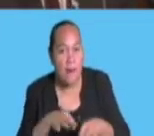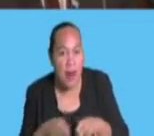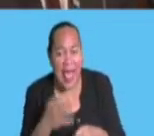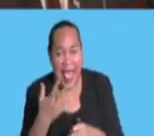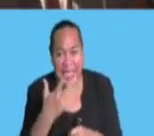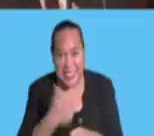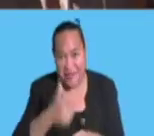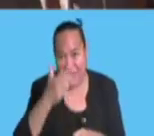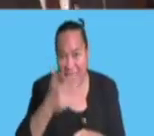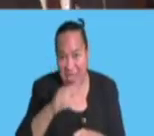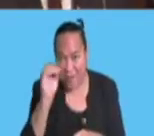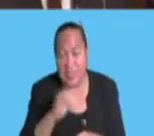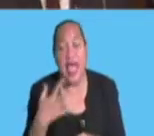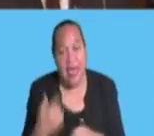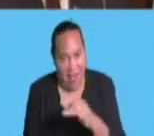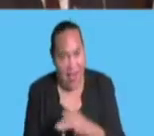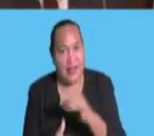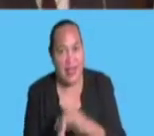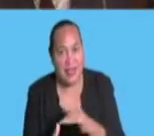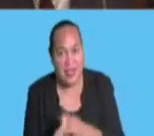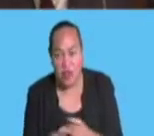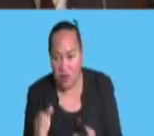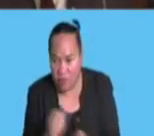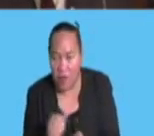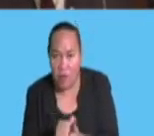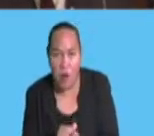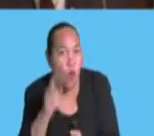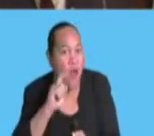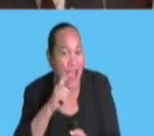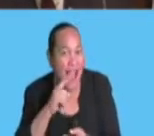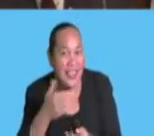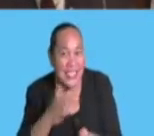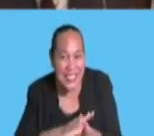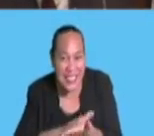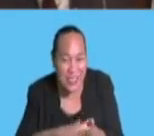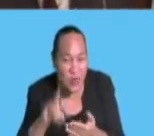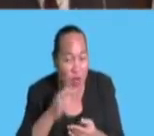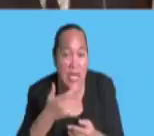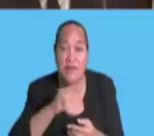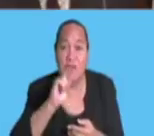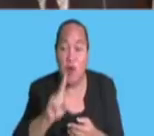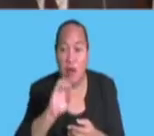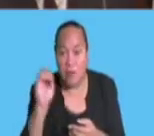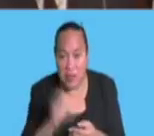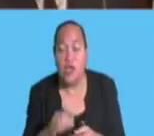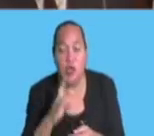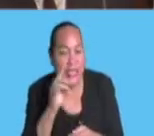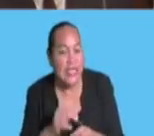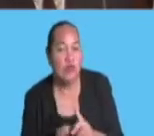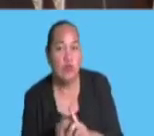78% of Fiji's population has access to a treated and reticulated water supply, and 71% has access to improved